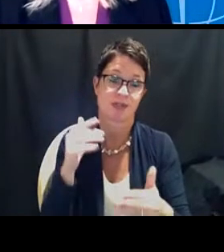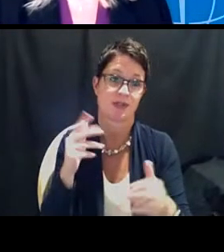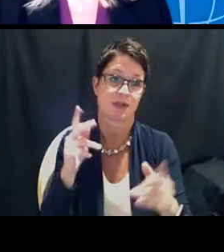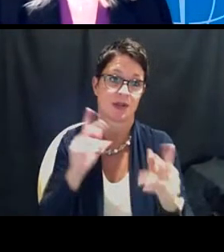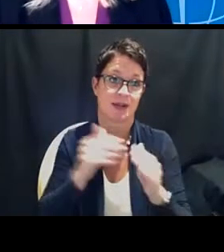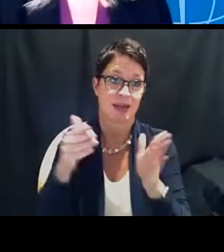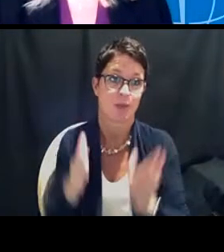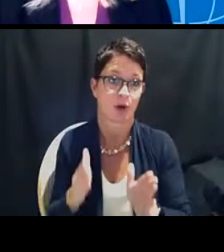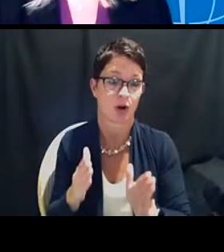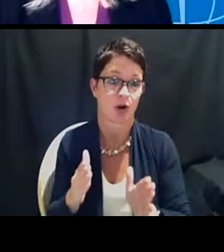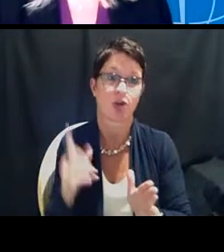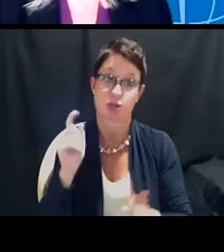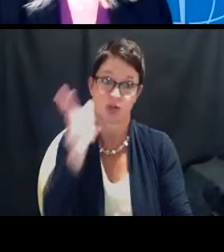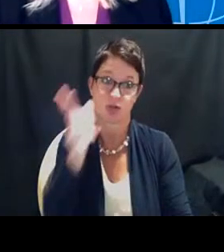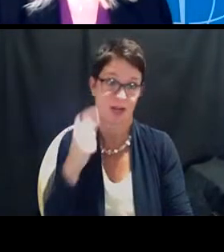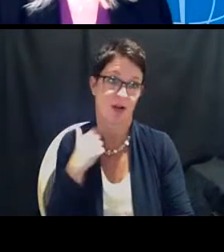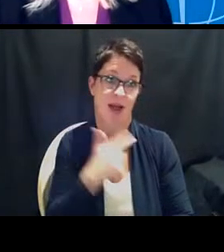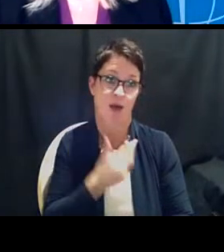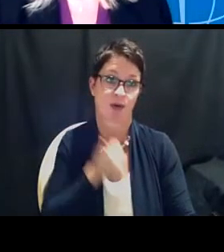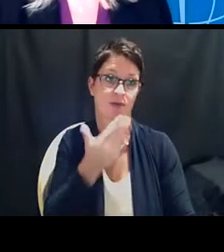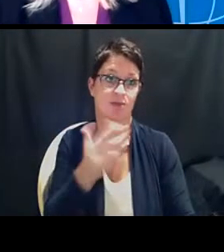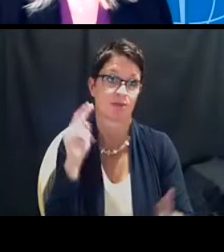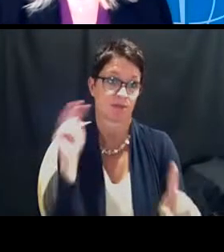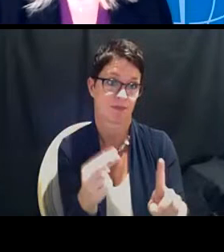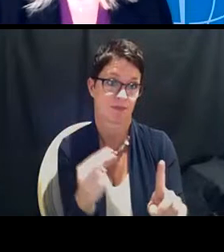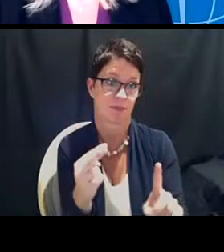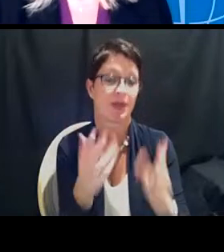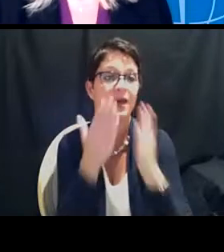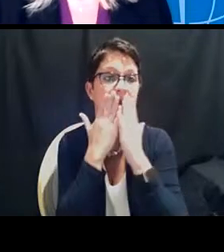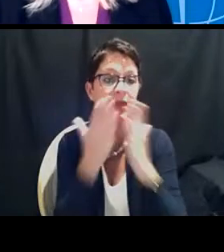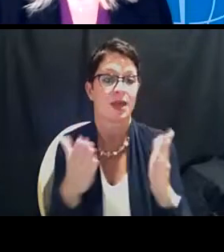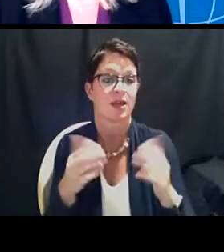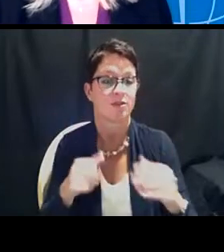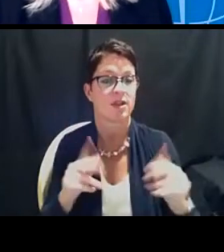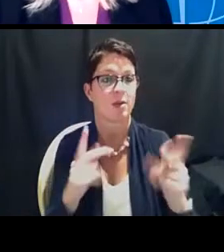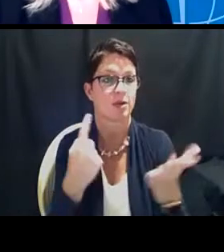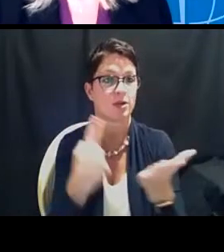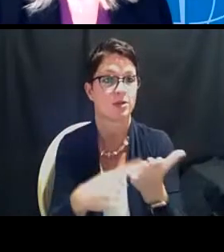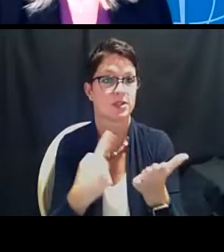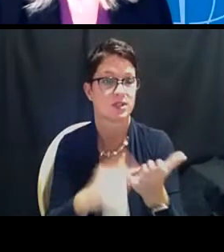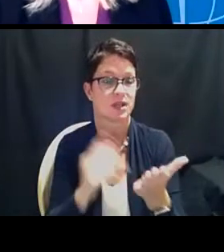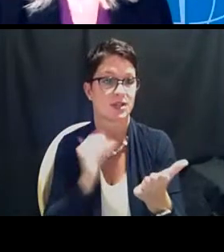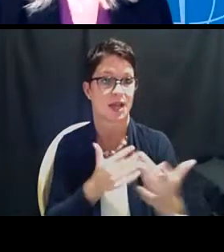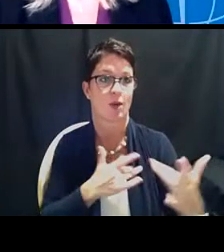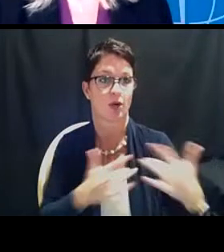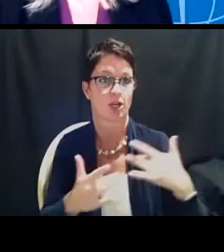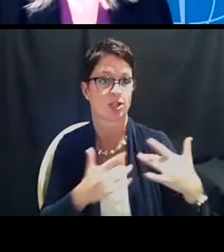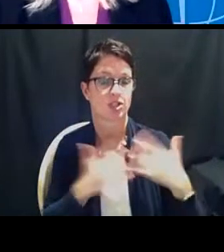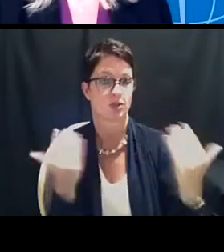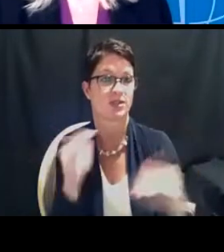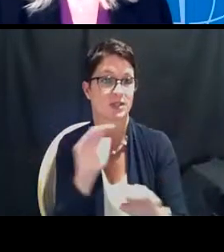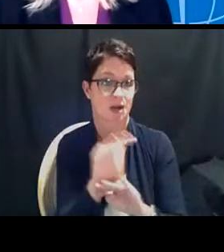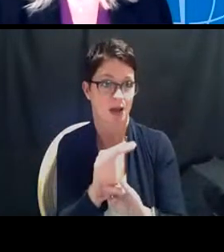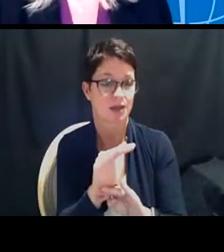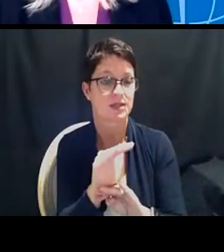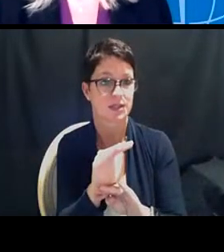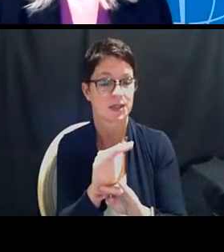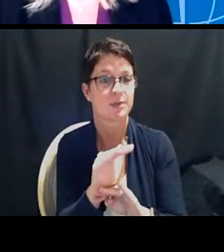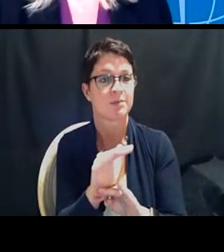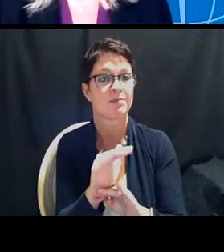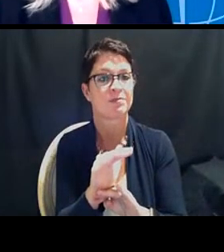Our voices should be heard. Thank you for the opportunity to discuss our concerns at this public hearing.